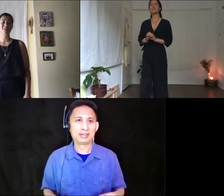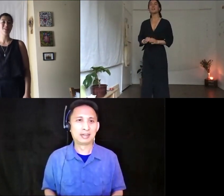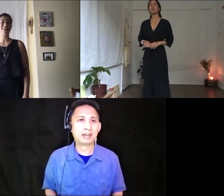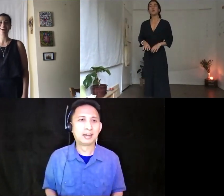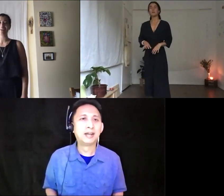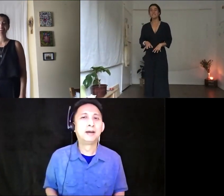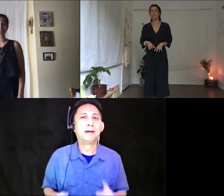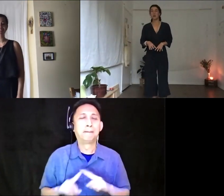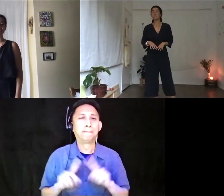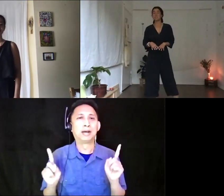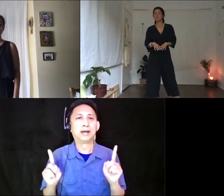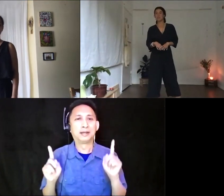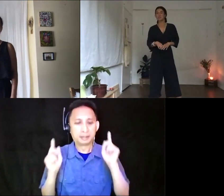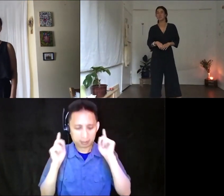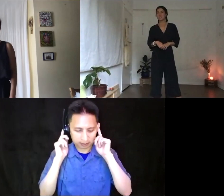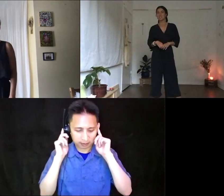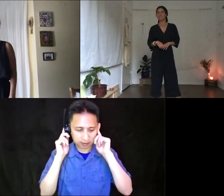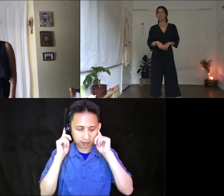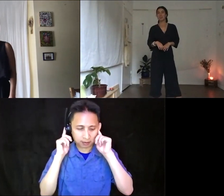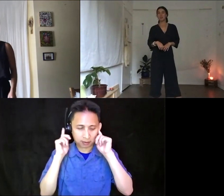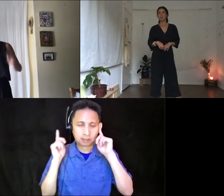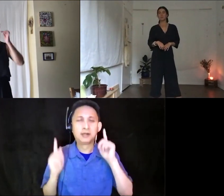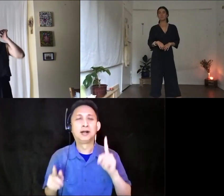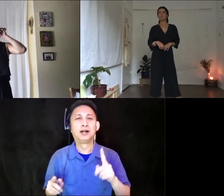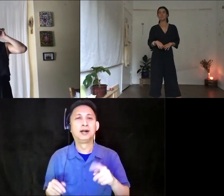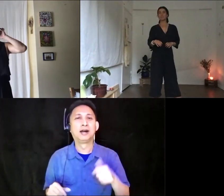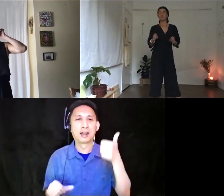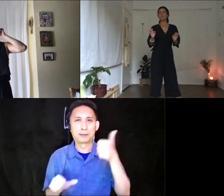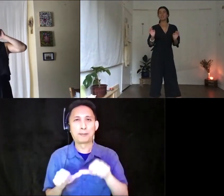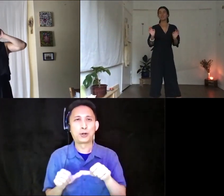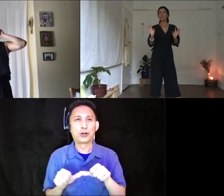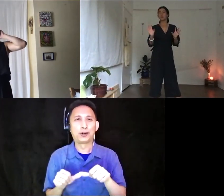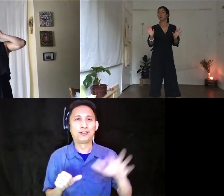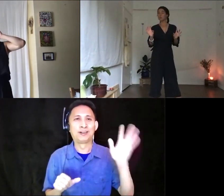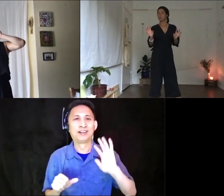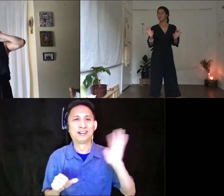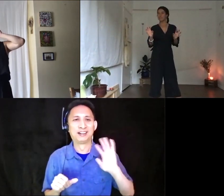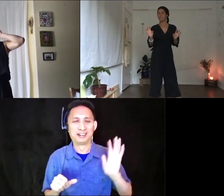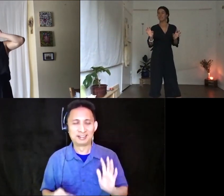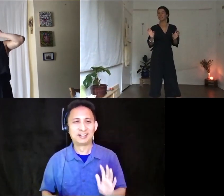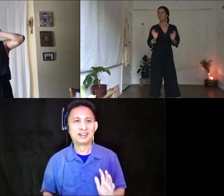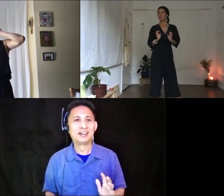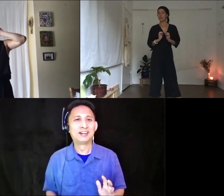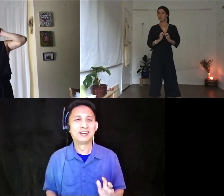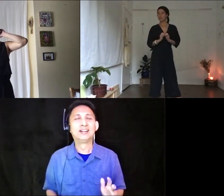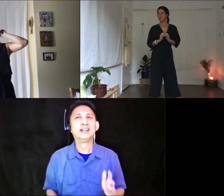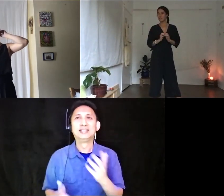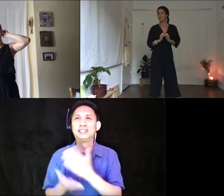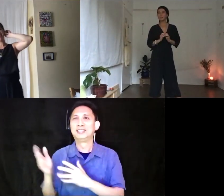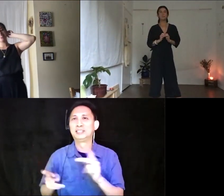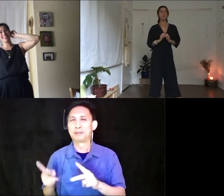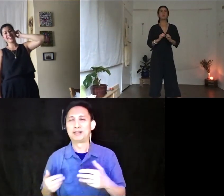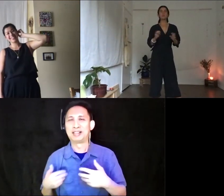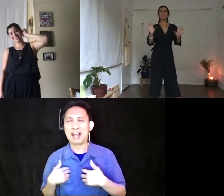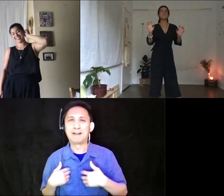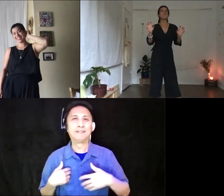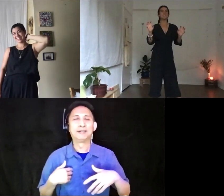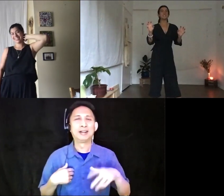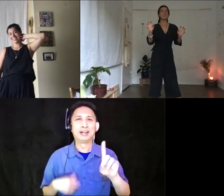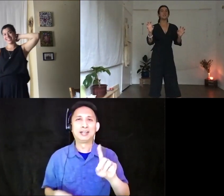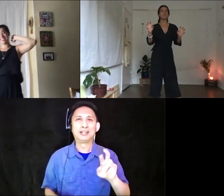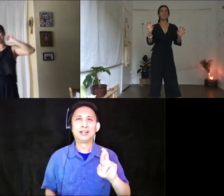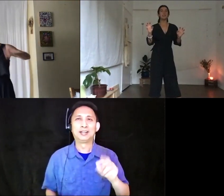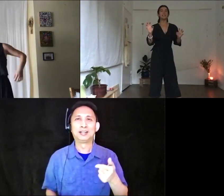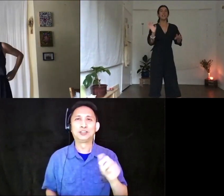Singha. When Singha was little, she you had her own fighting technique called Dragon Claw, but it was basically